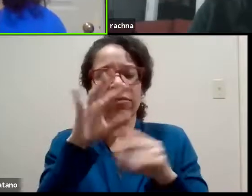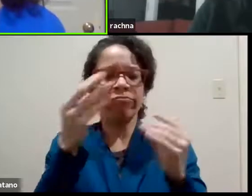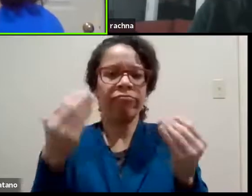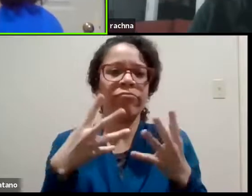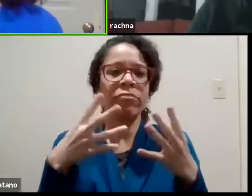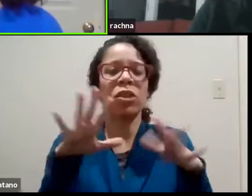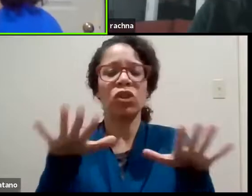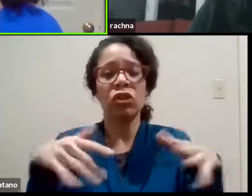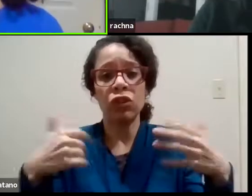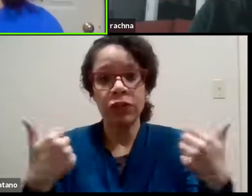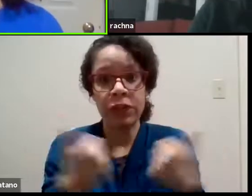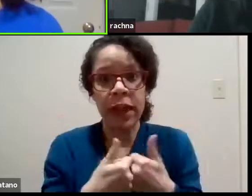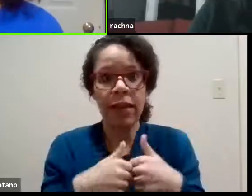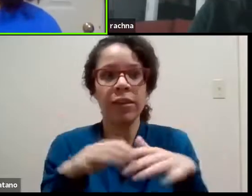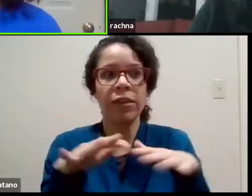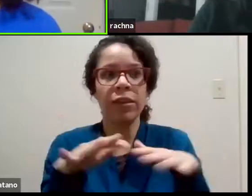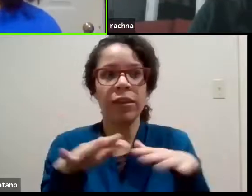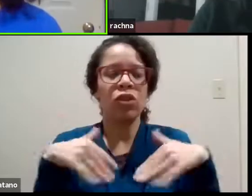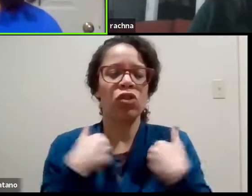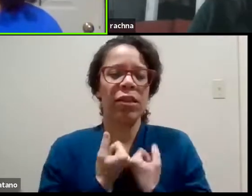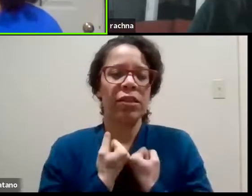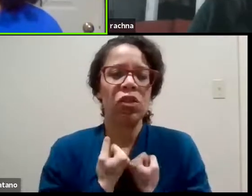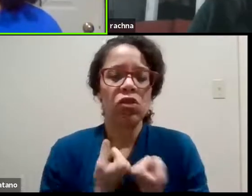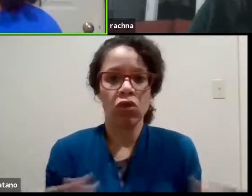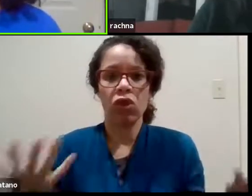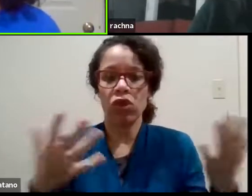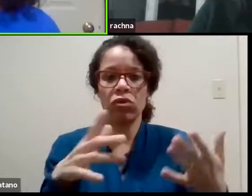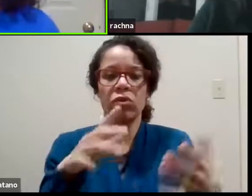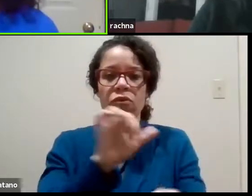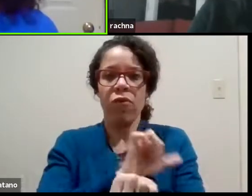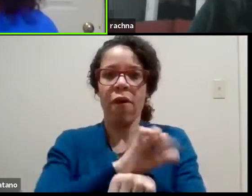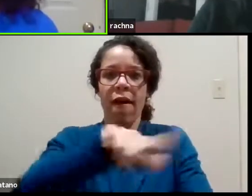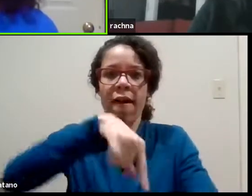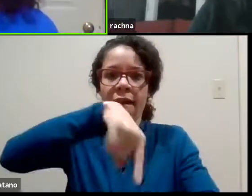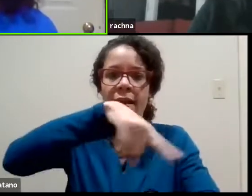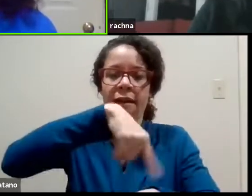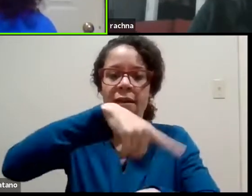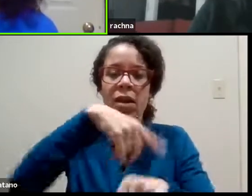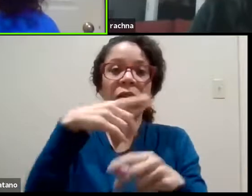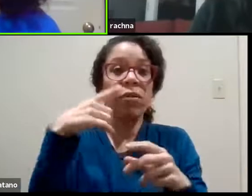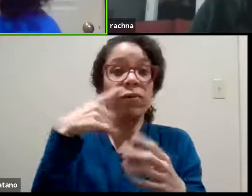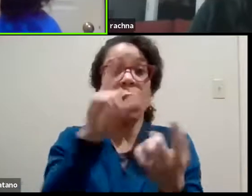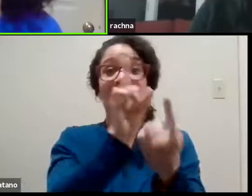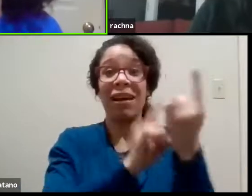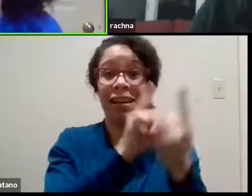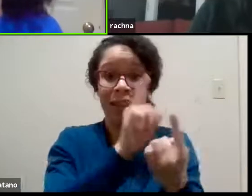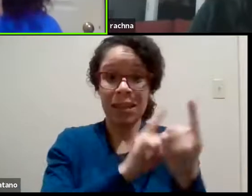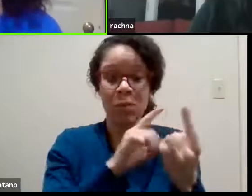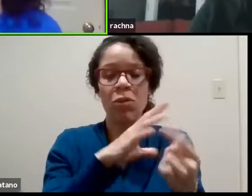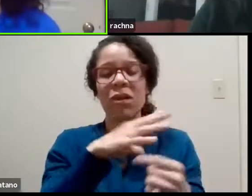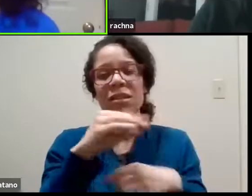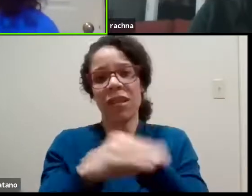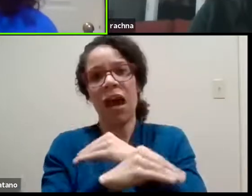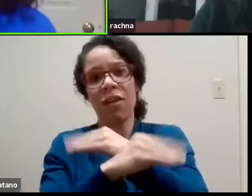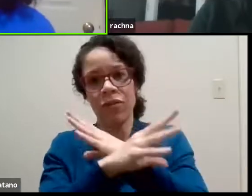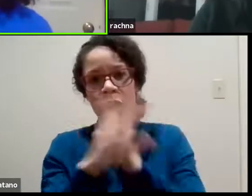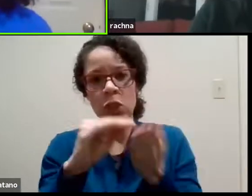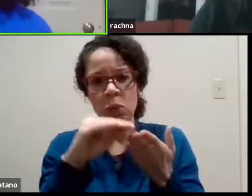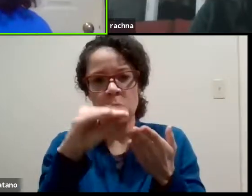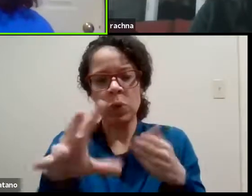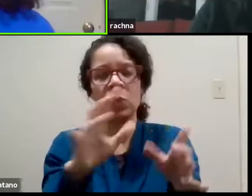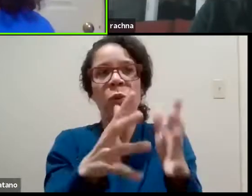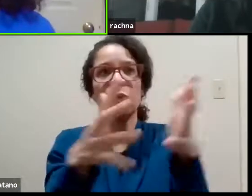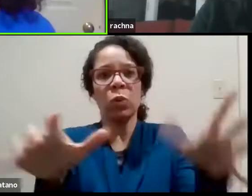exhaustion and the long hours that they're putting in, both for the in-person students and also for all their virtual work.